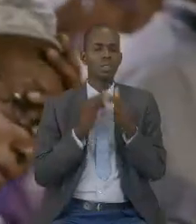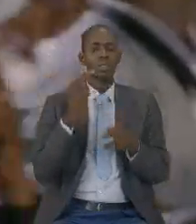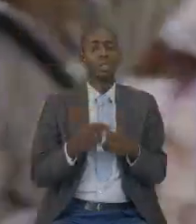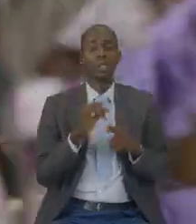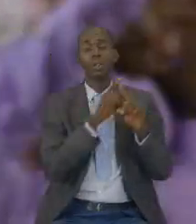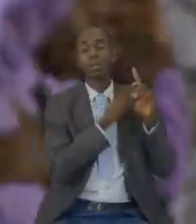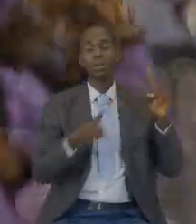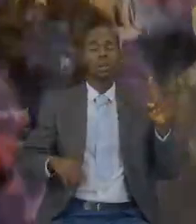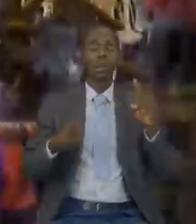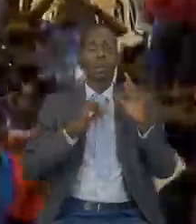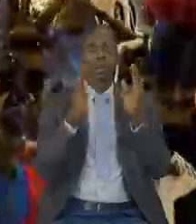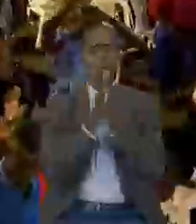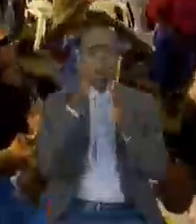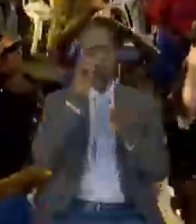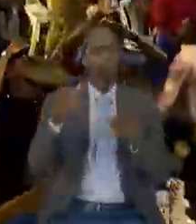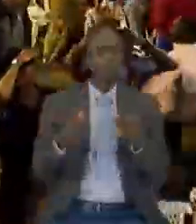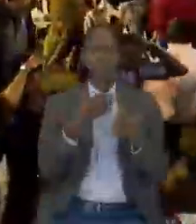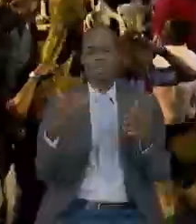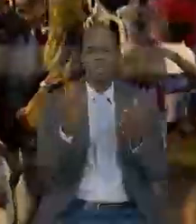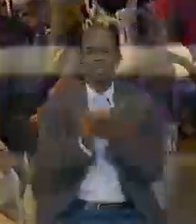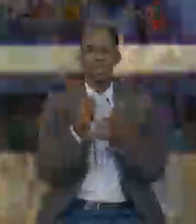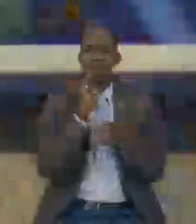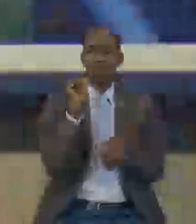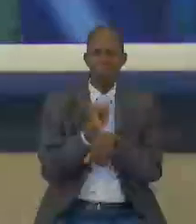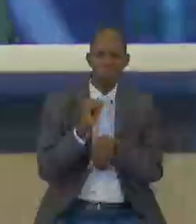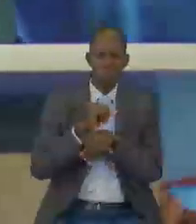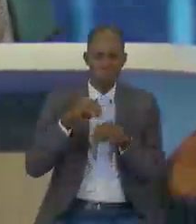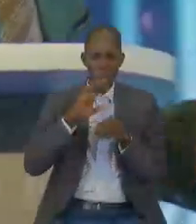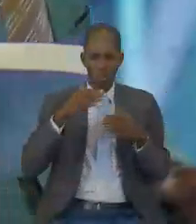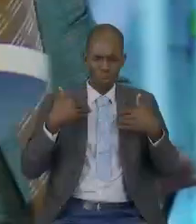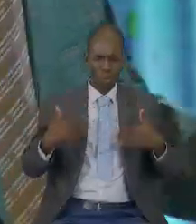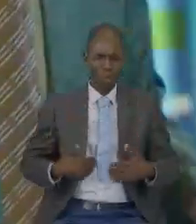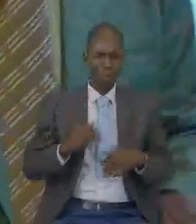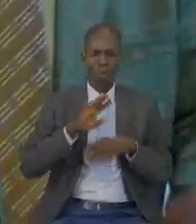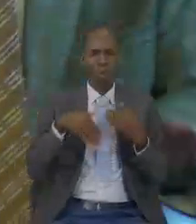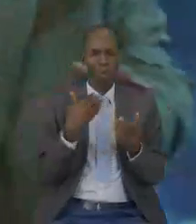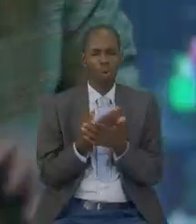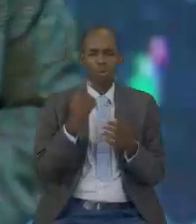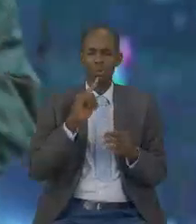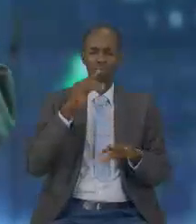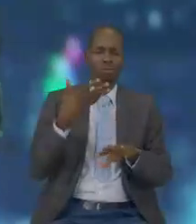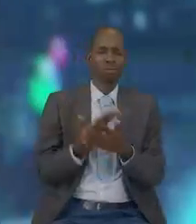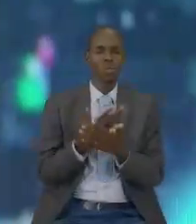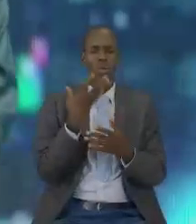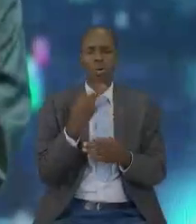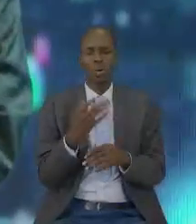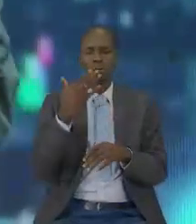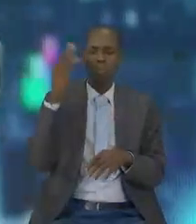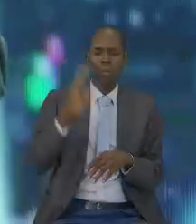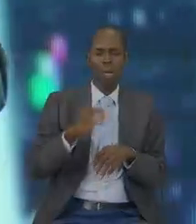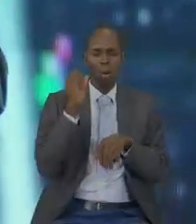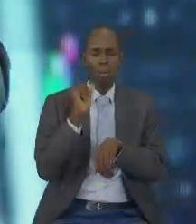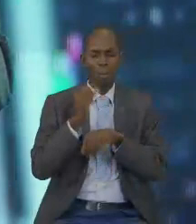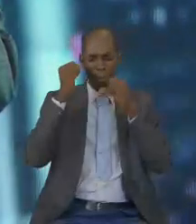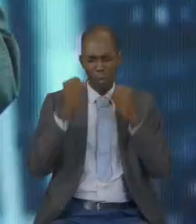pray for all that thing walking about in the body, all the thing, the symptoms of evil powers tormenting you that you have.